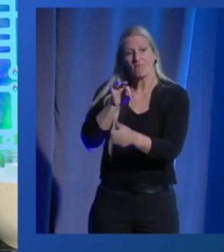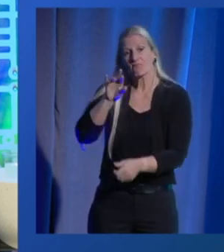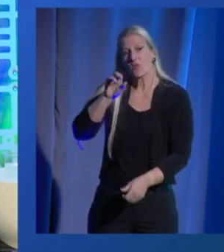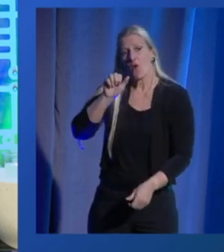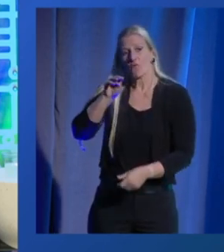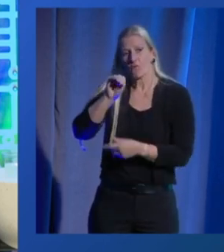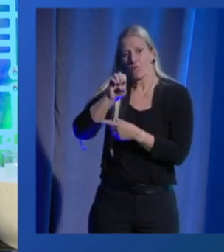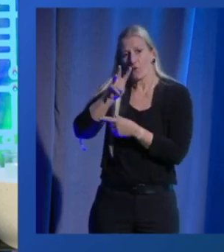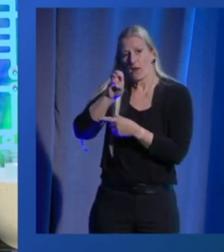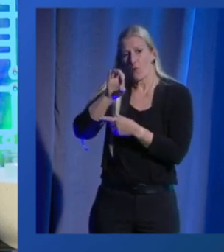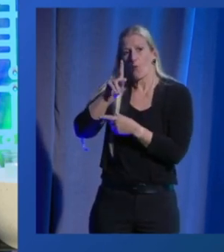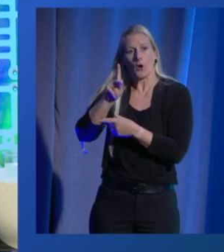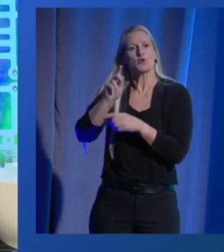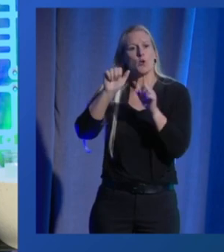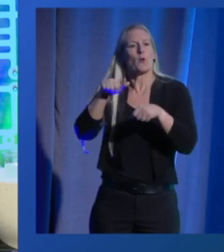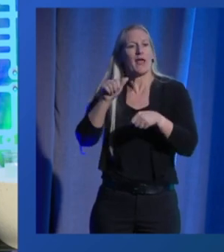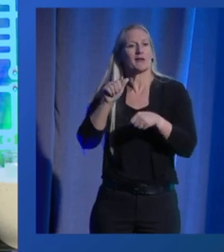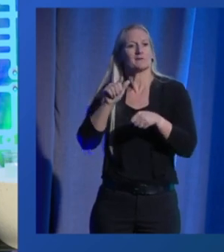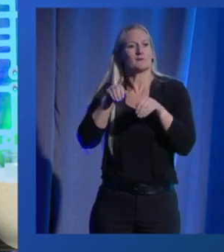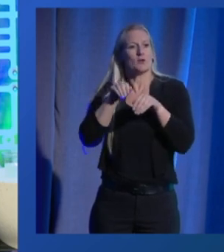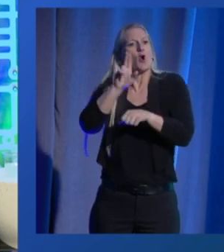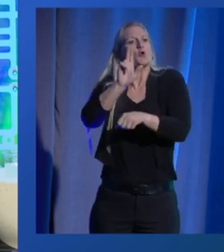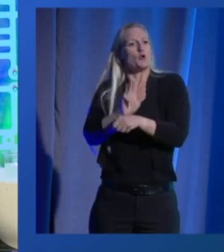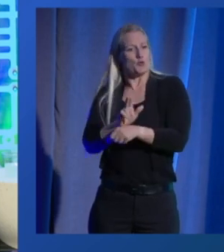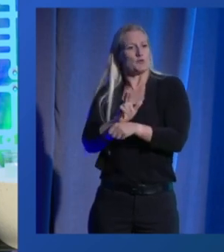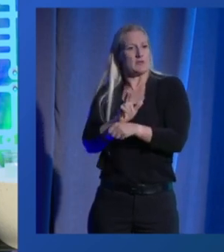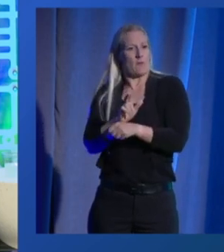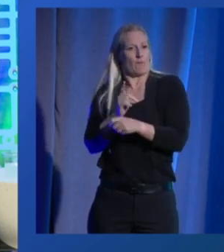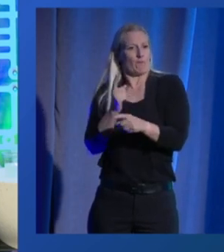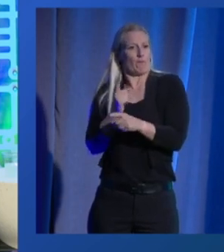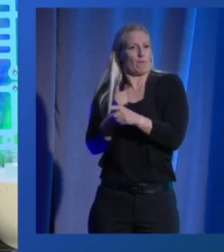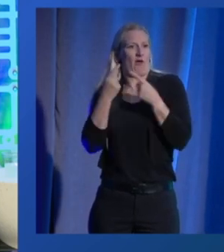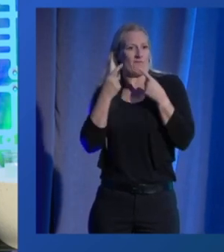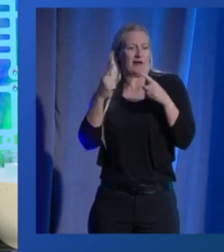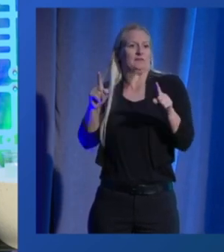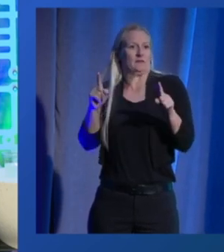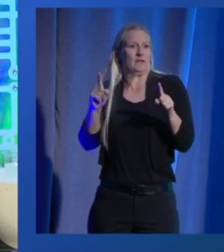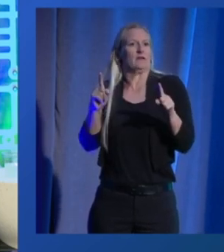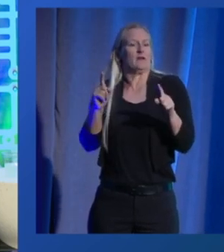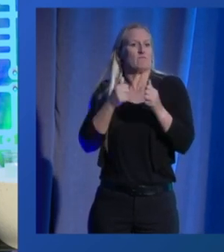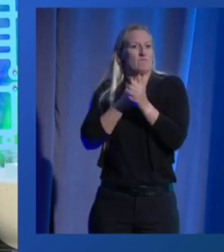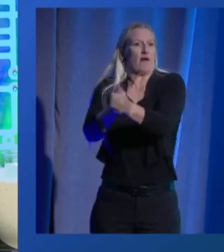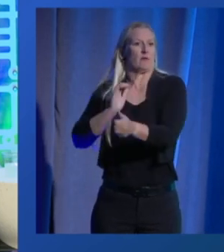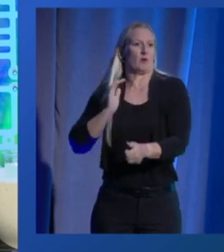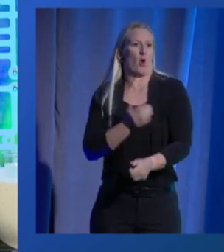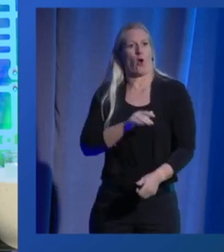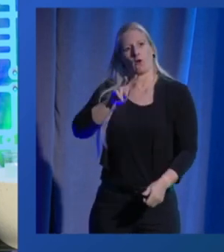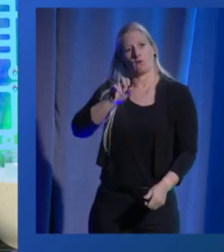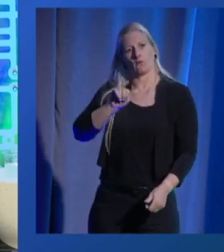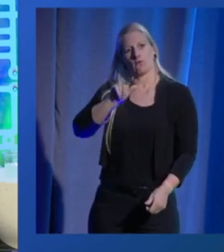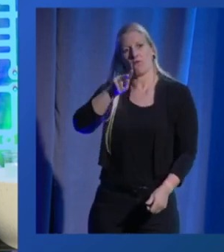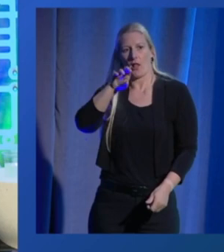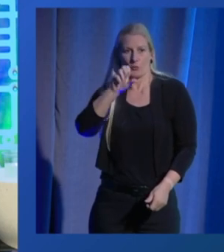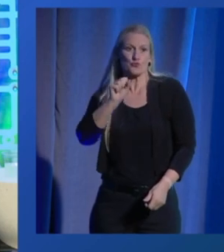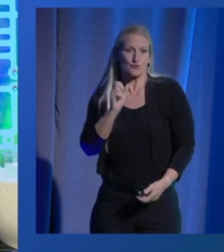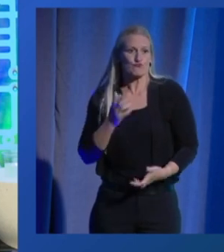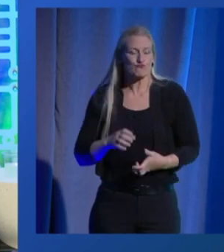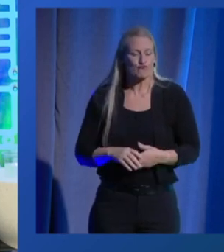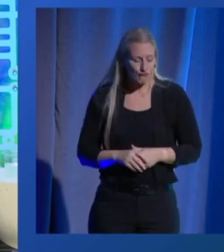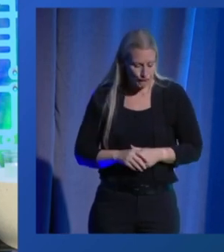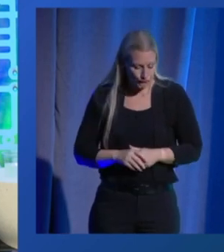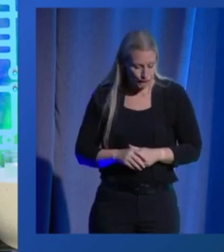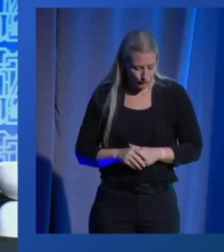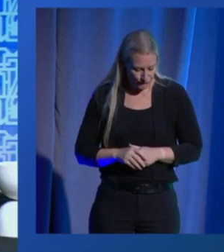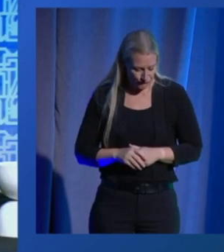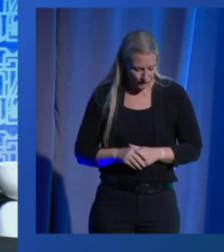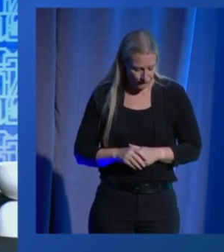order to deploy these models effectively aligned and consistent with our American values John how is